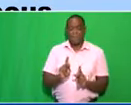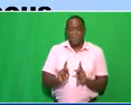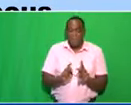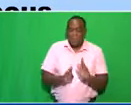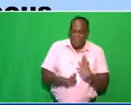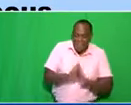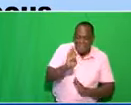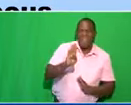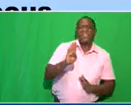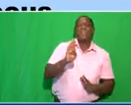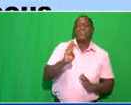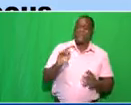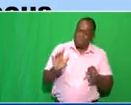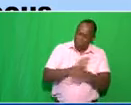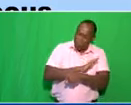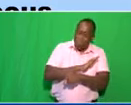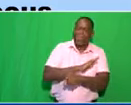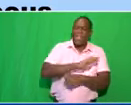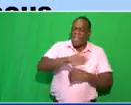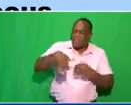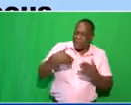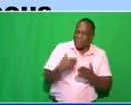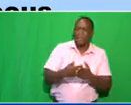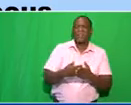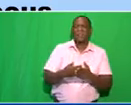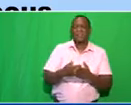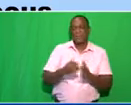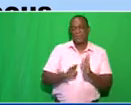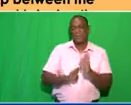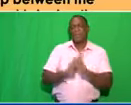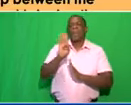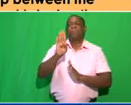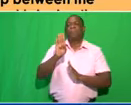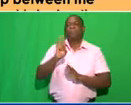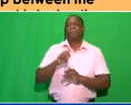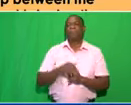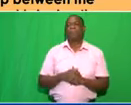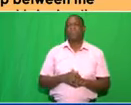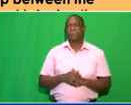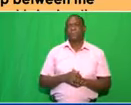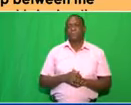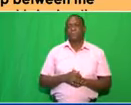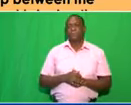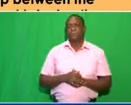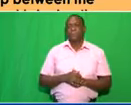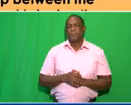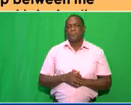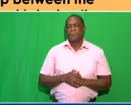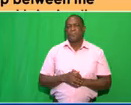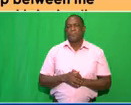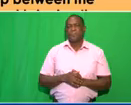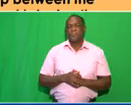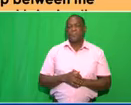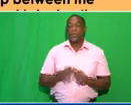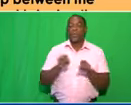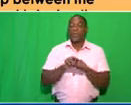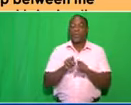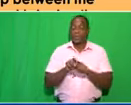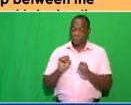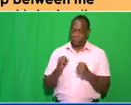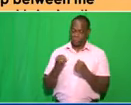being a complete, well-developed individual, and it has to focus on that social